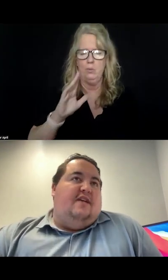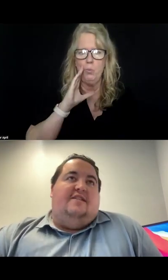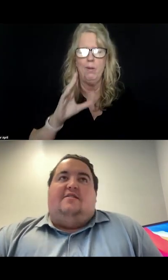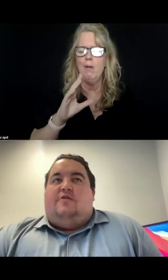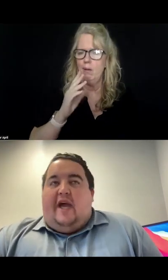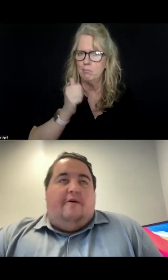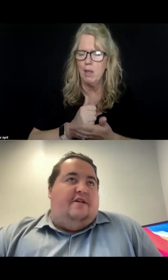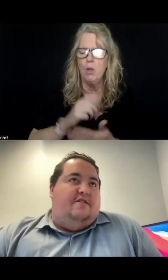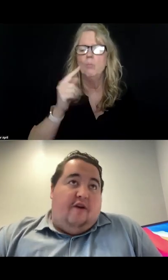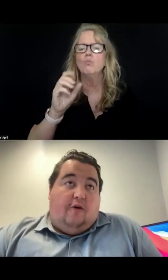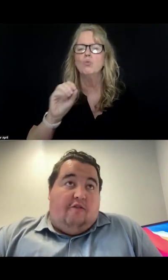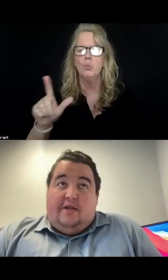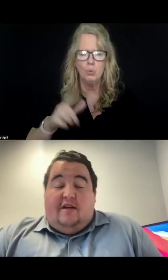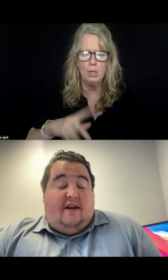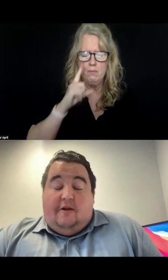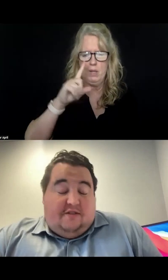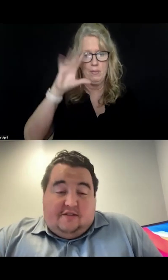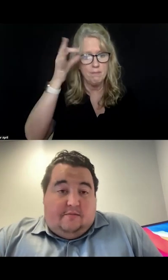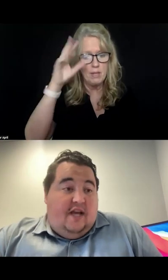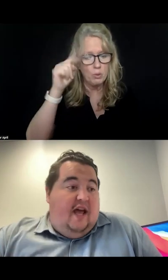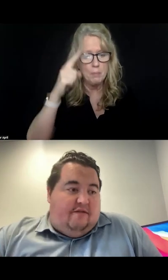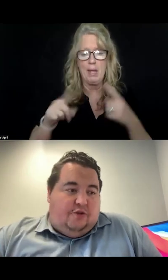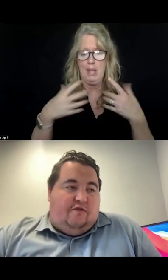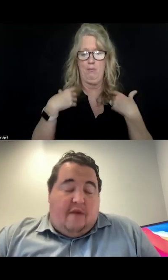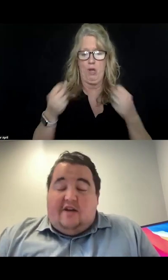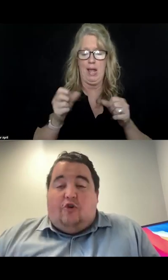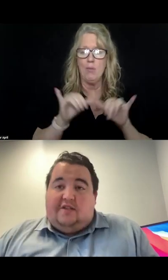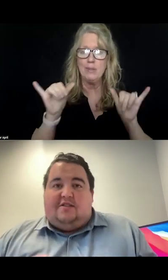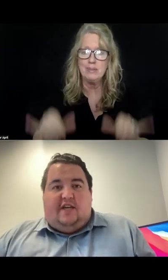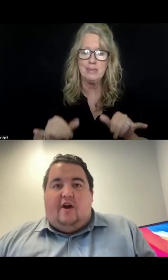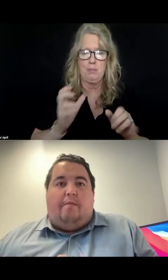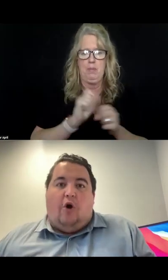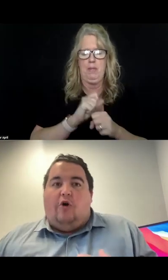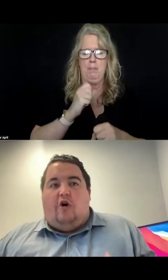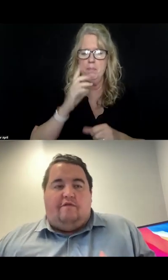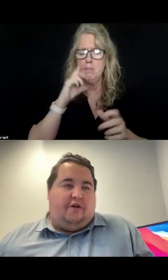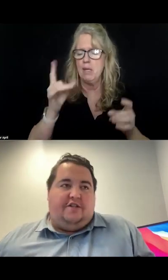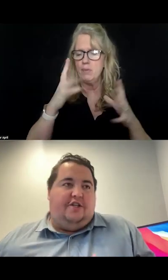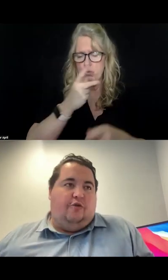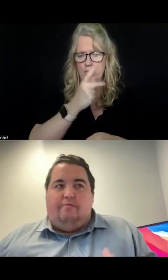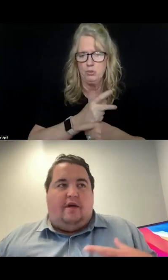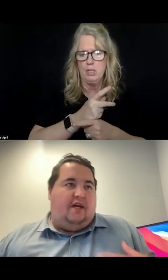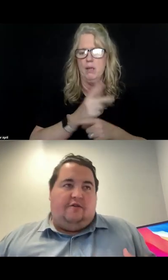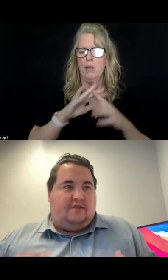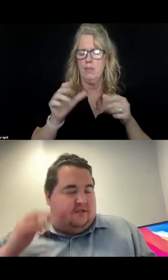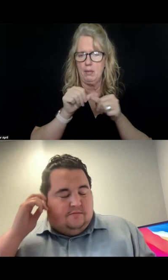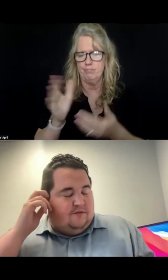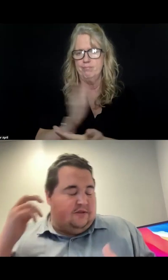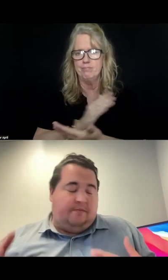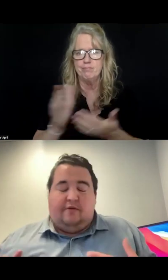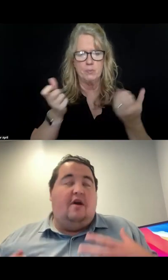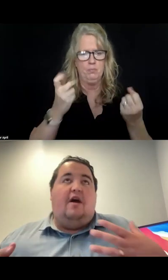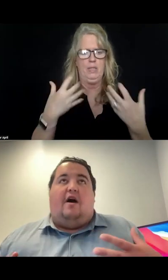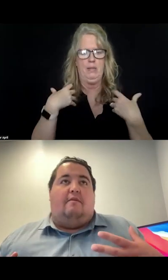as states, localities, the federal government, and then health systems have sort of made crisis care part of the continuum. Many health systems,